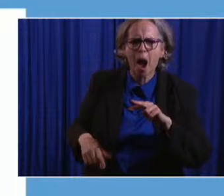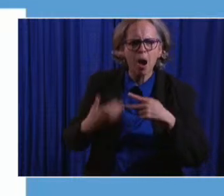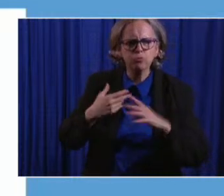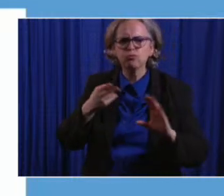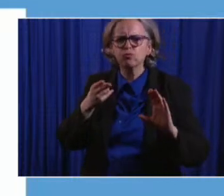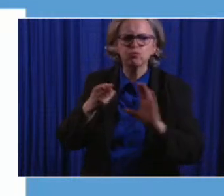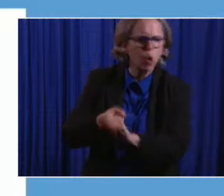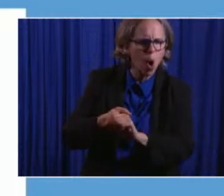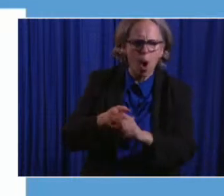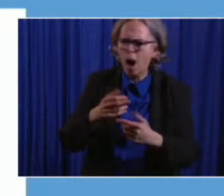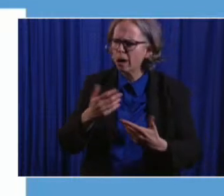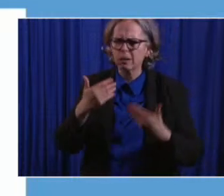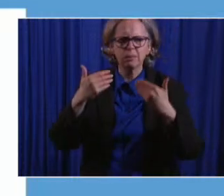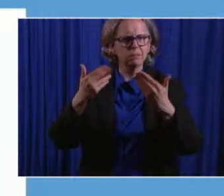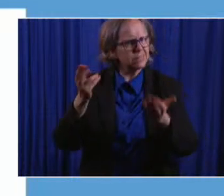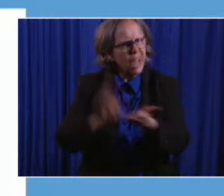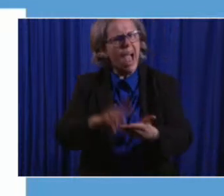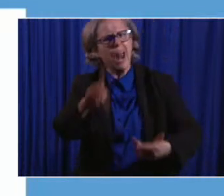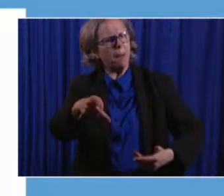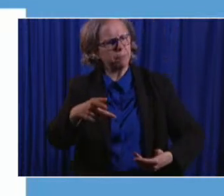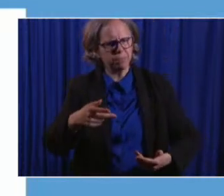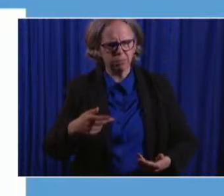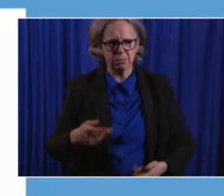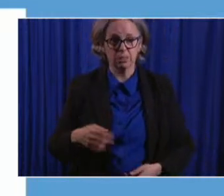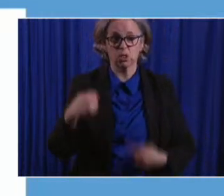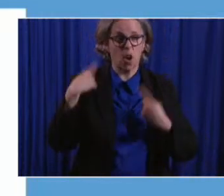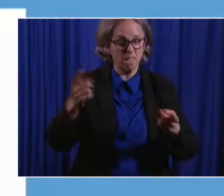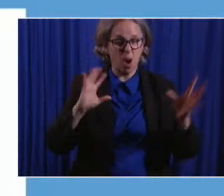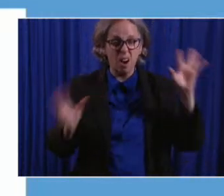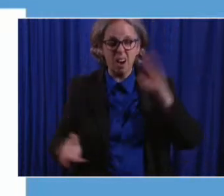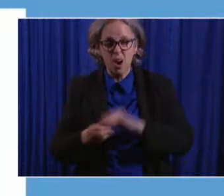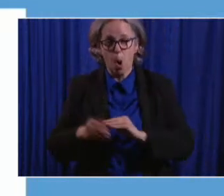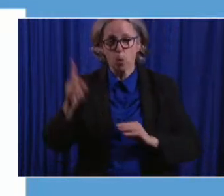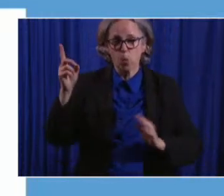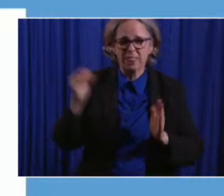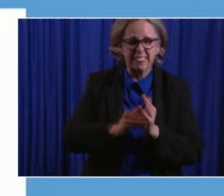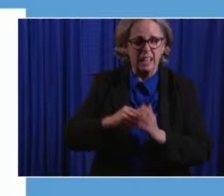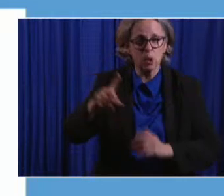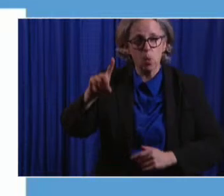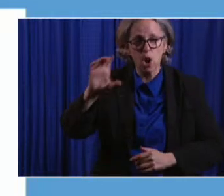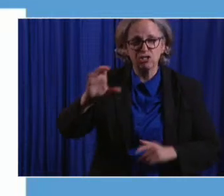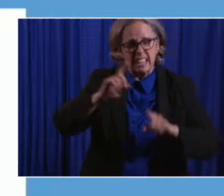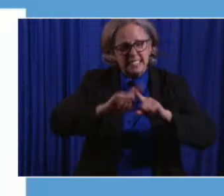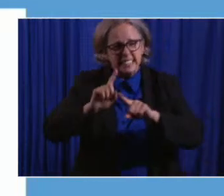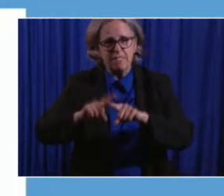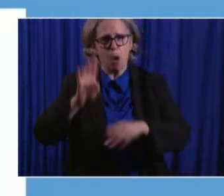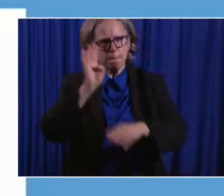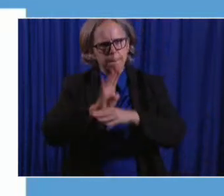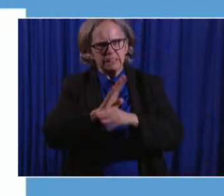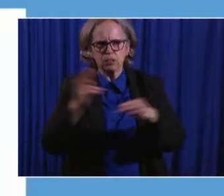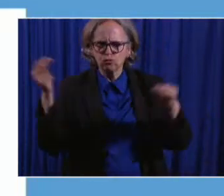1,100 businesses have trained, have received